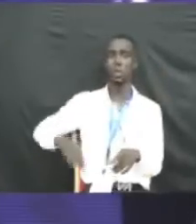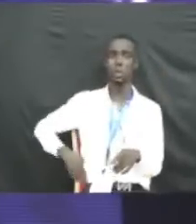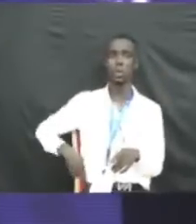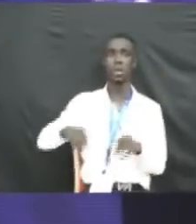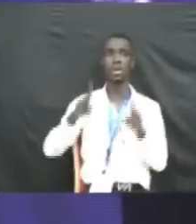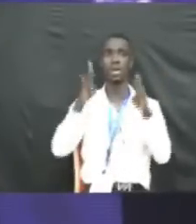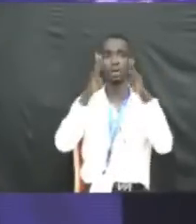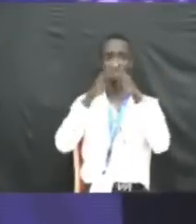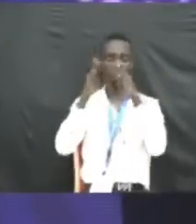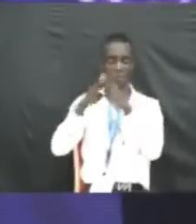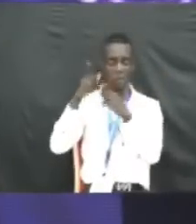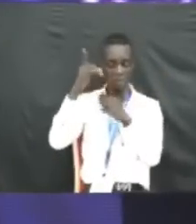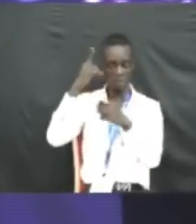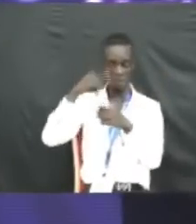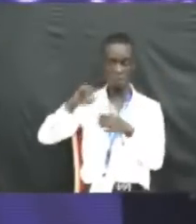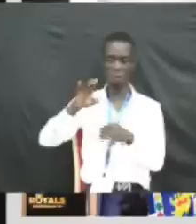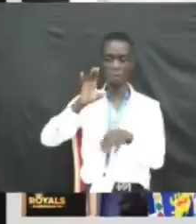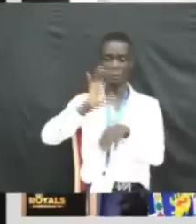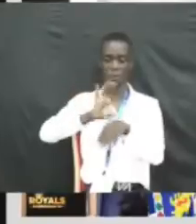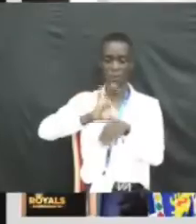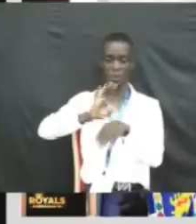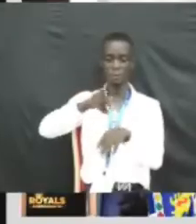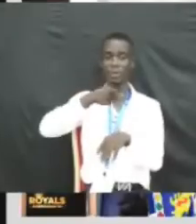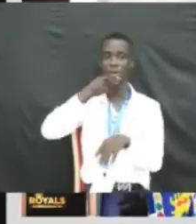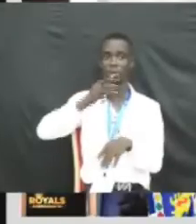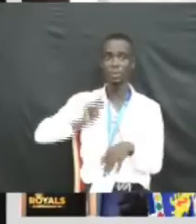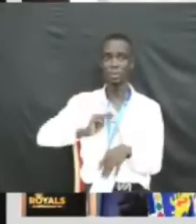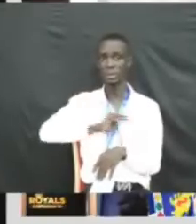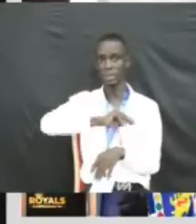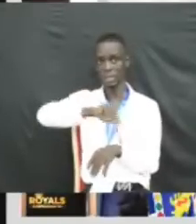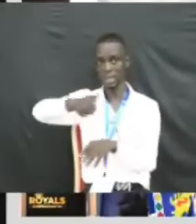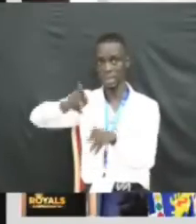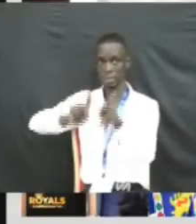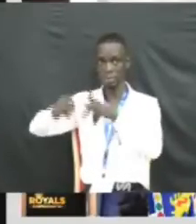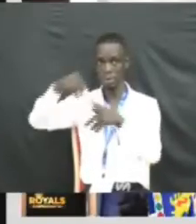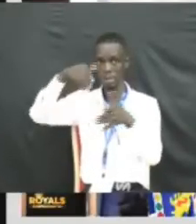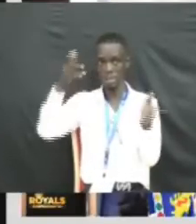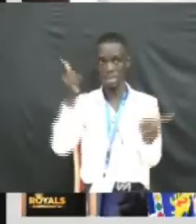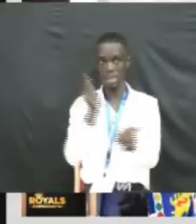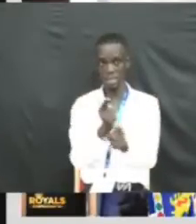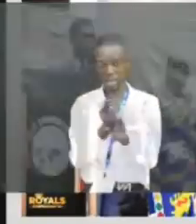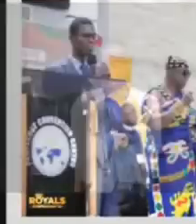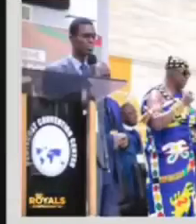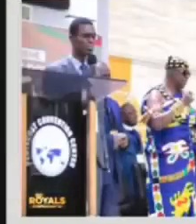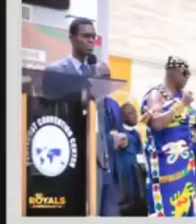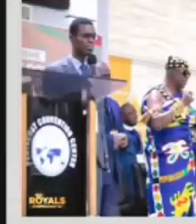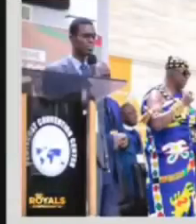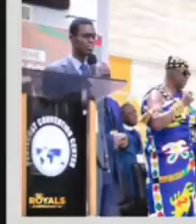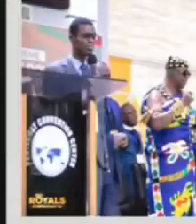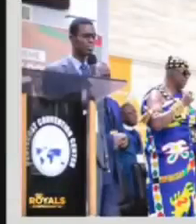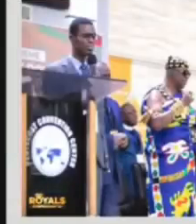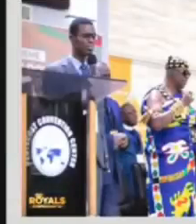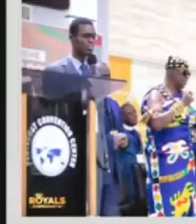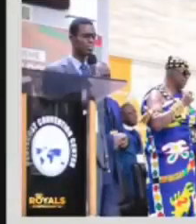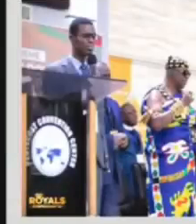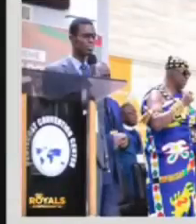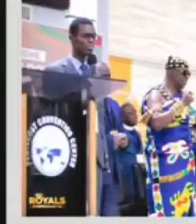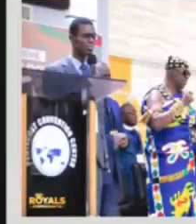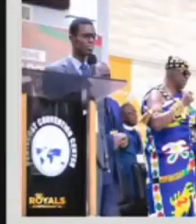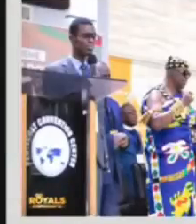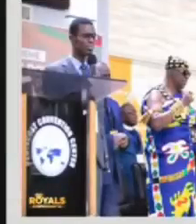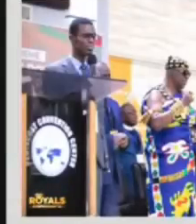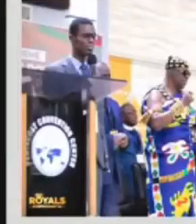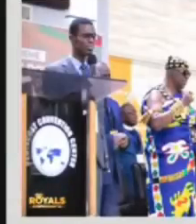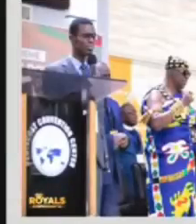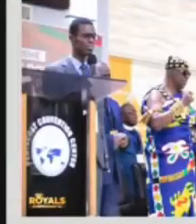of Pentecost and non-church of Pentecost royals here at this center. This conference brought together 1,541